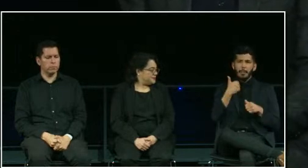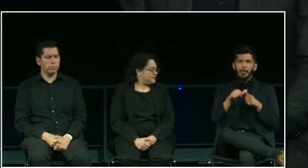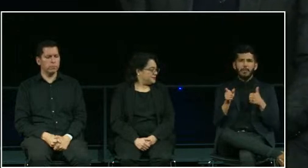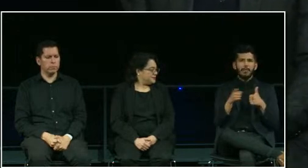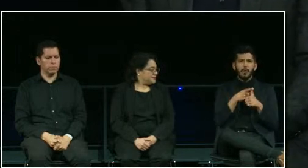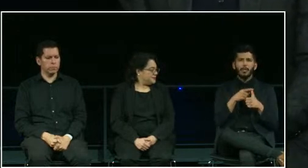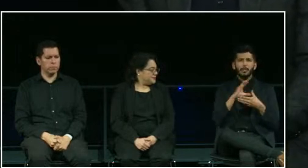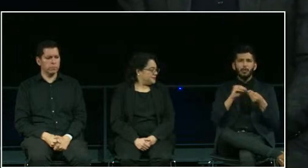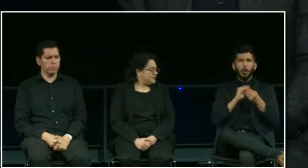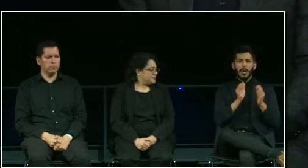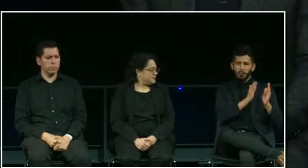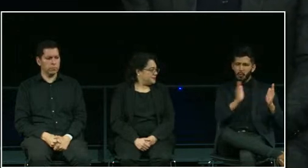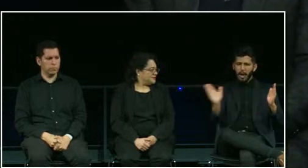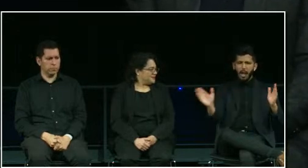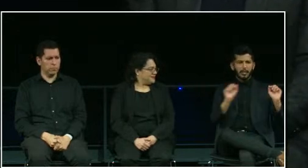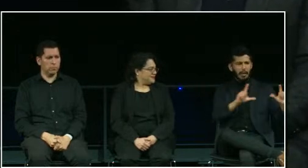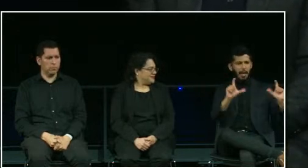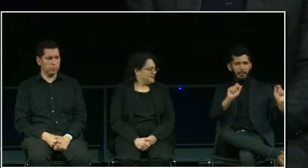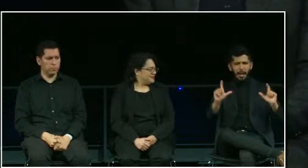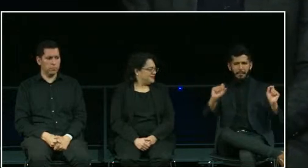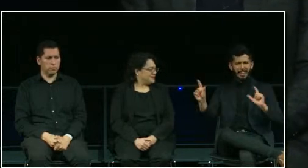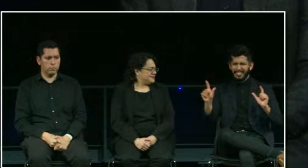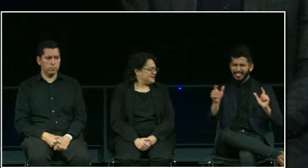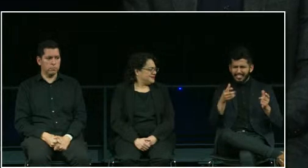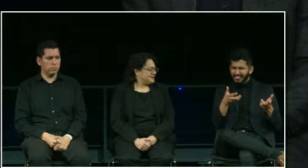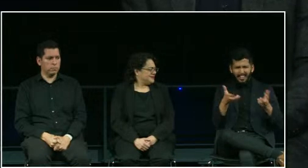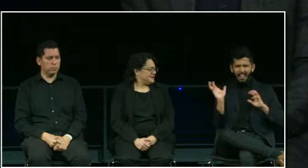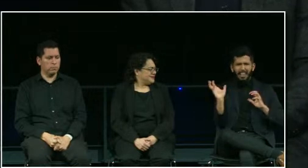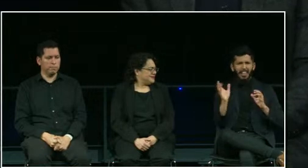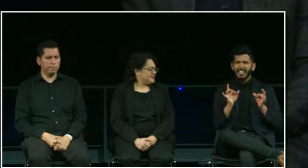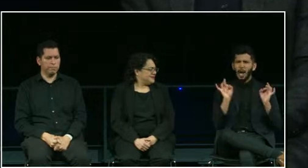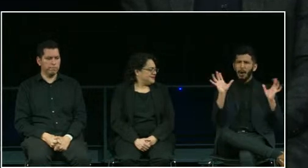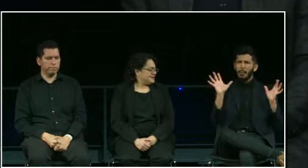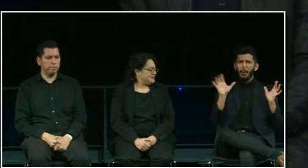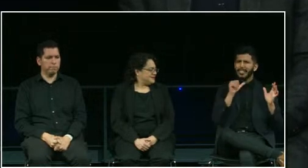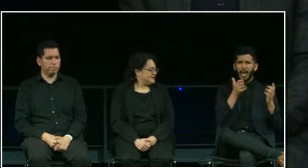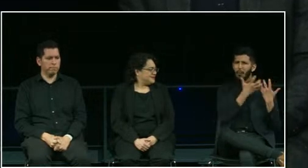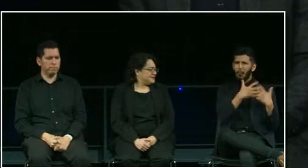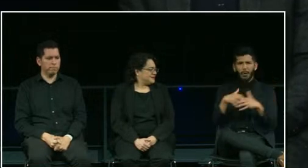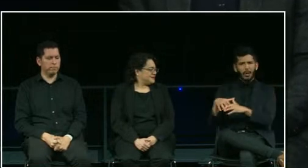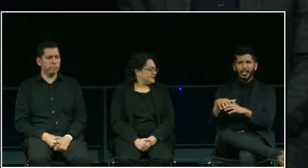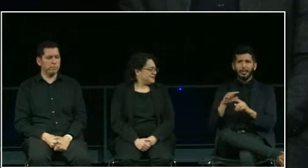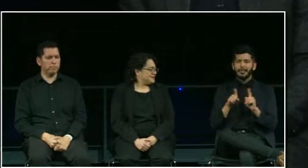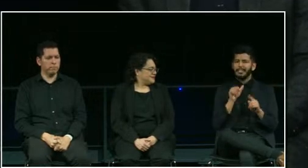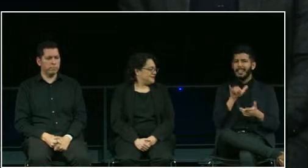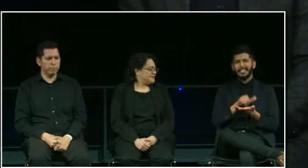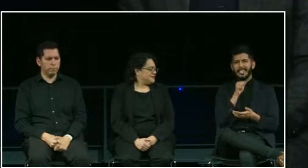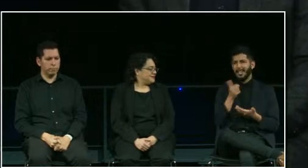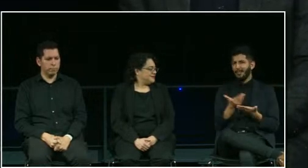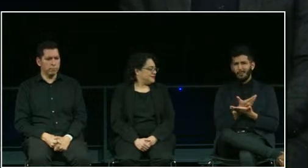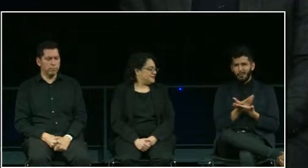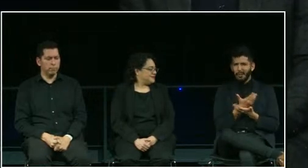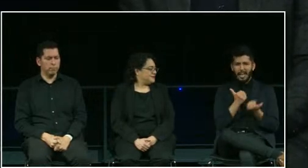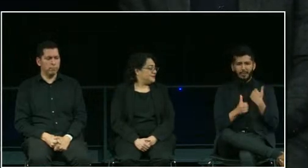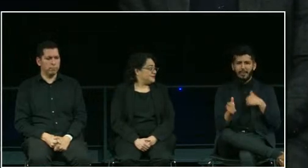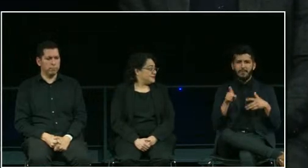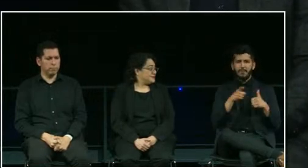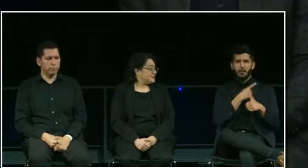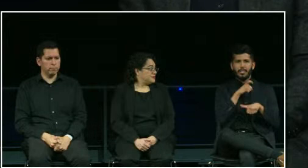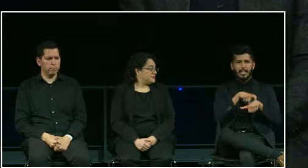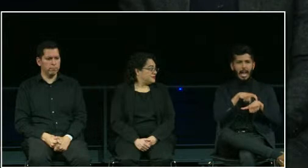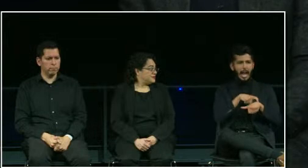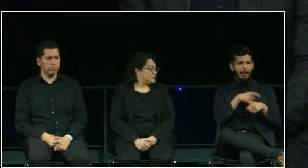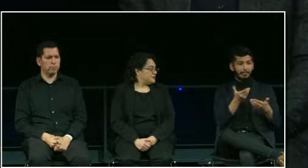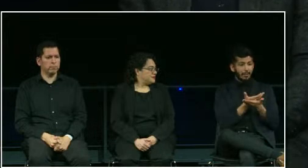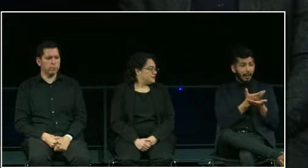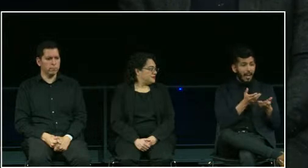up, they were terrible. Like, it just didn't work. But that's nothing new. You know, every first set of story reels I've ever put up has never